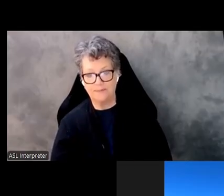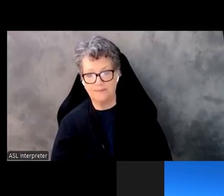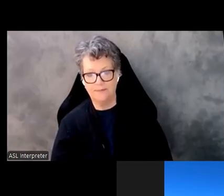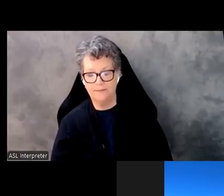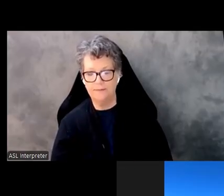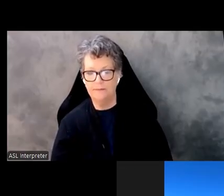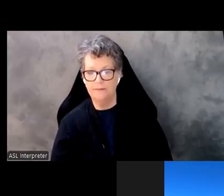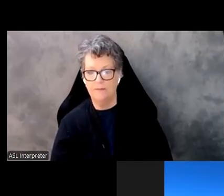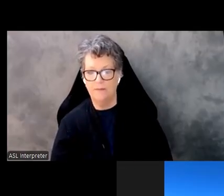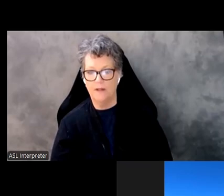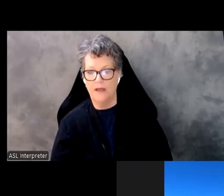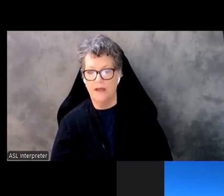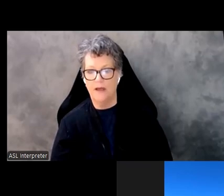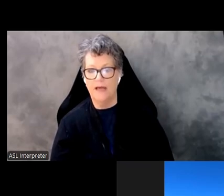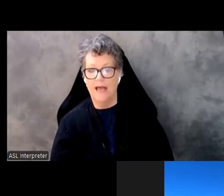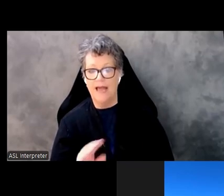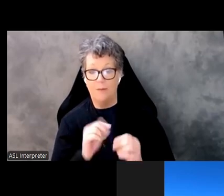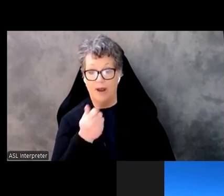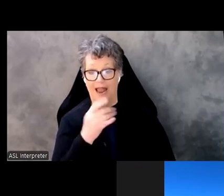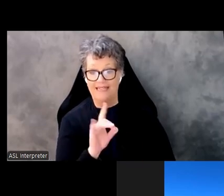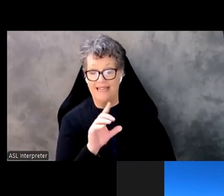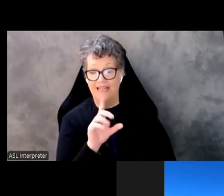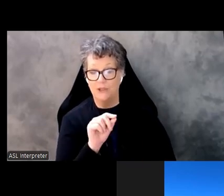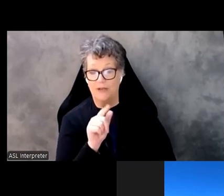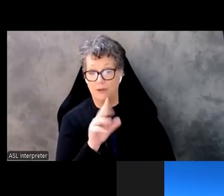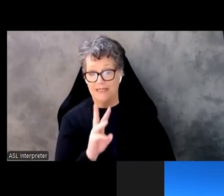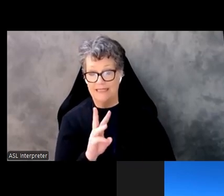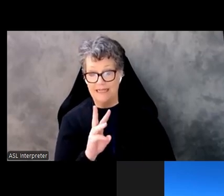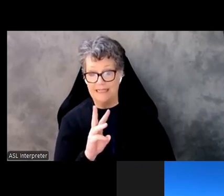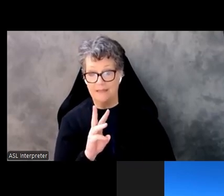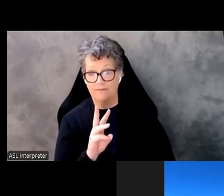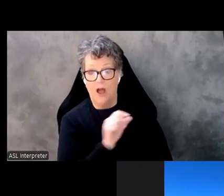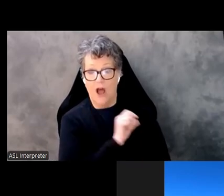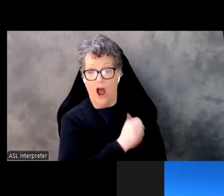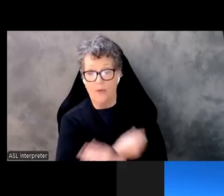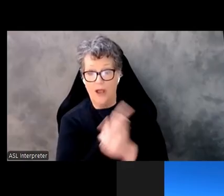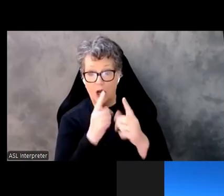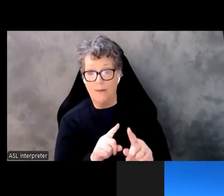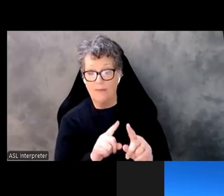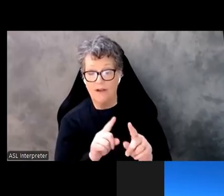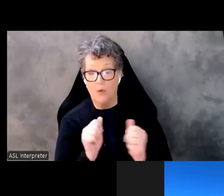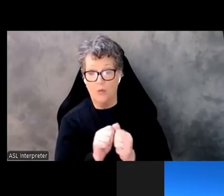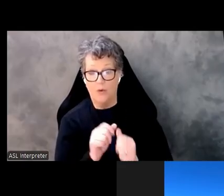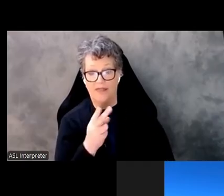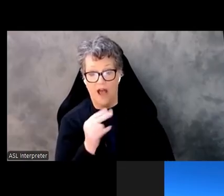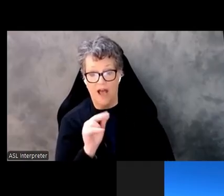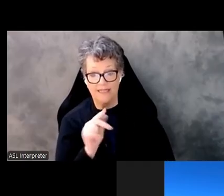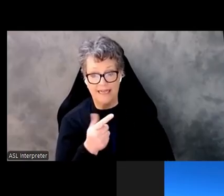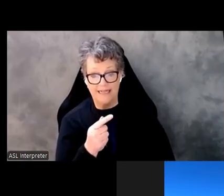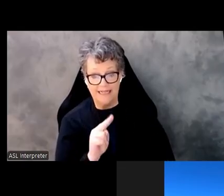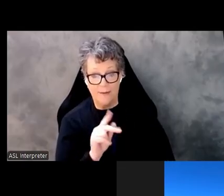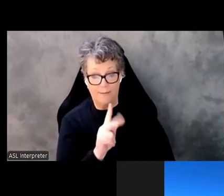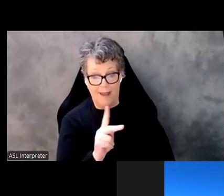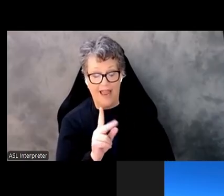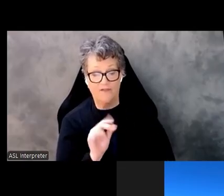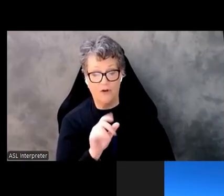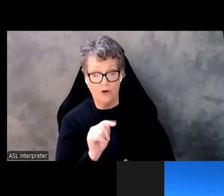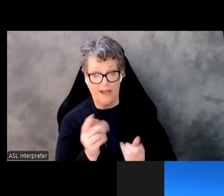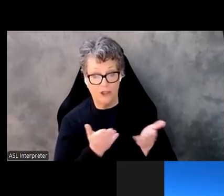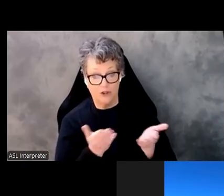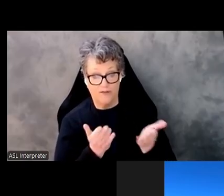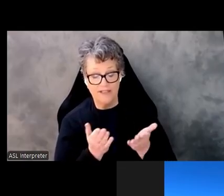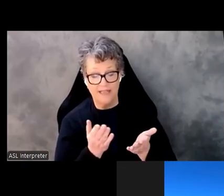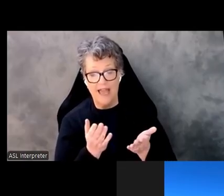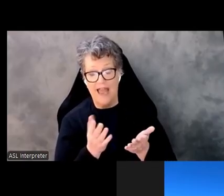vote. Resolution number 18, 2026, authorizing the agreement with Huntington Bank for credit services and designating the Director